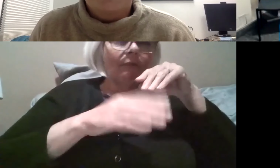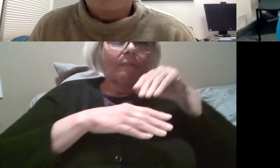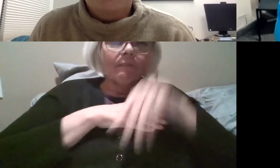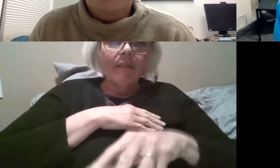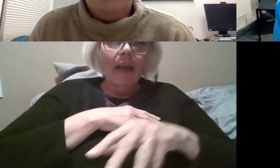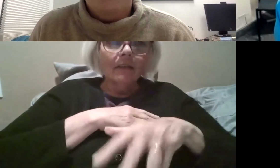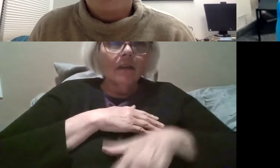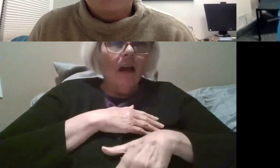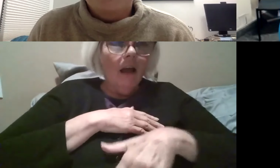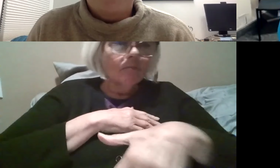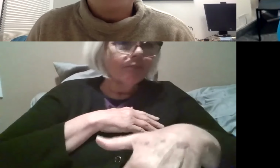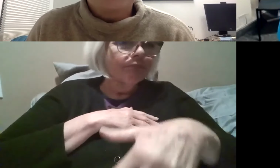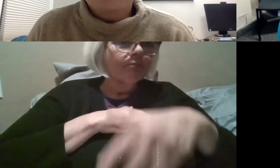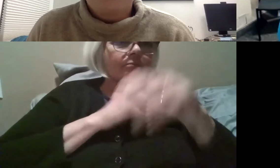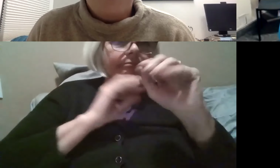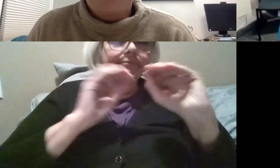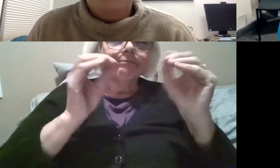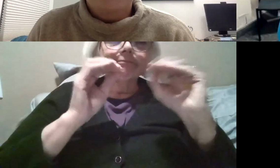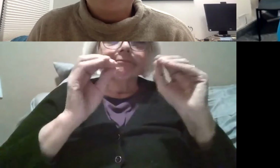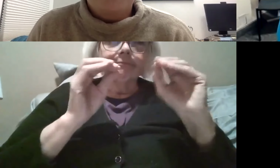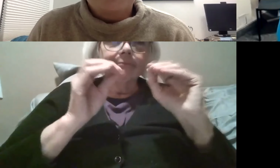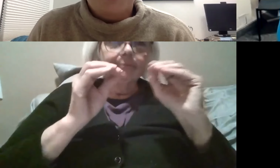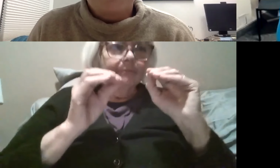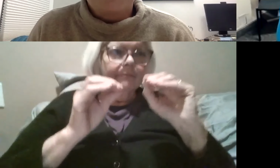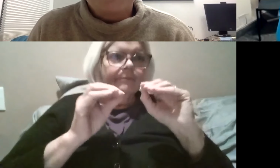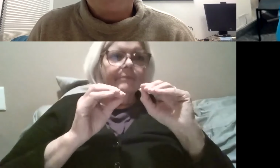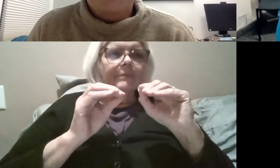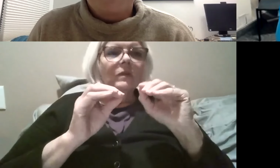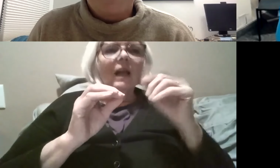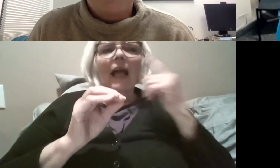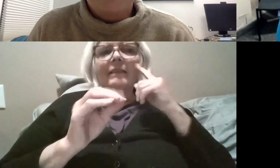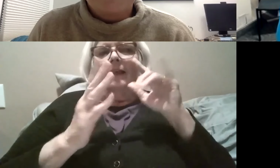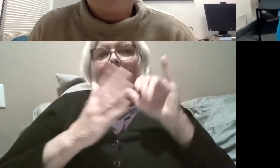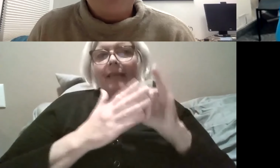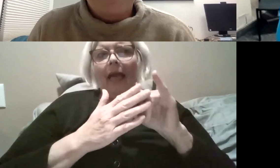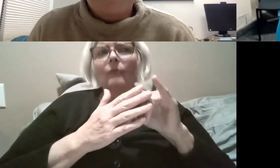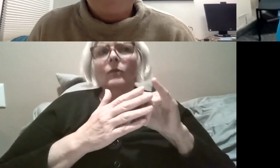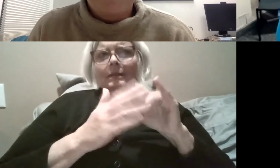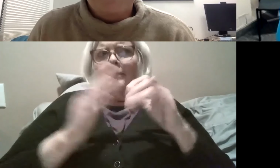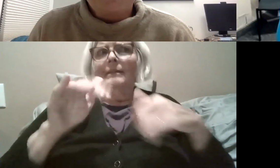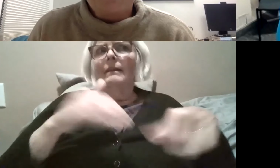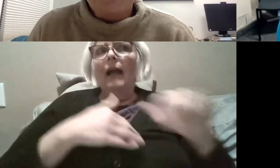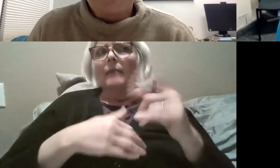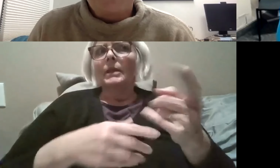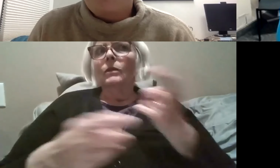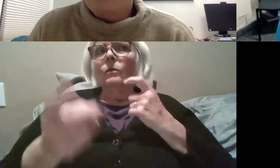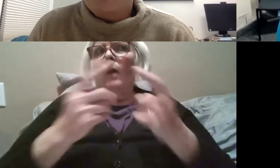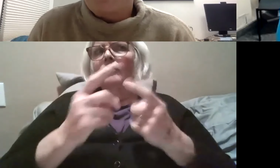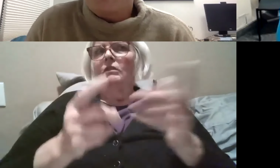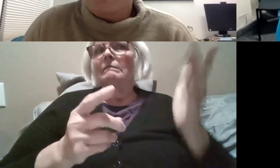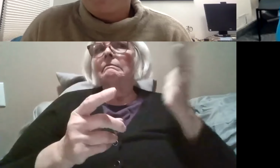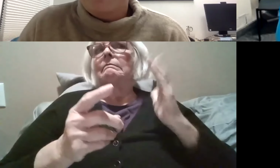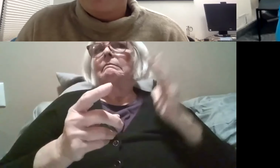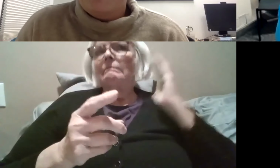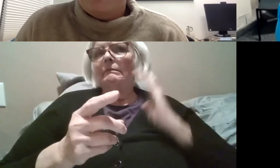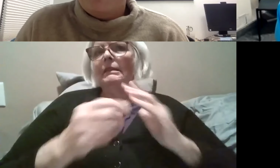in kids. And that was, I think, the most common question that we had in the spring for 12 and up.